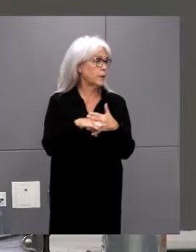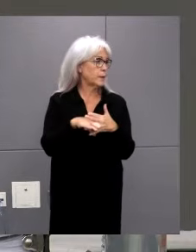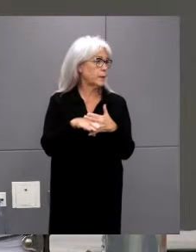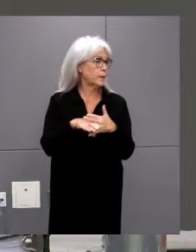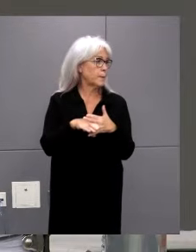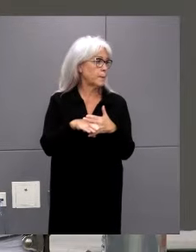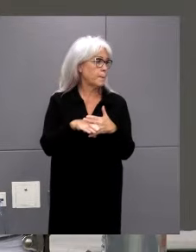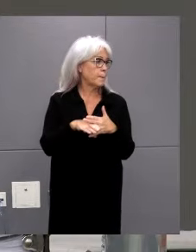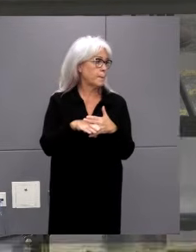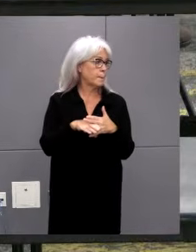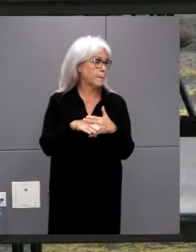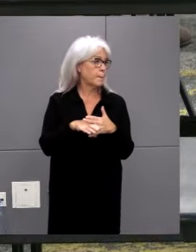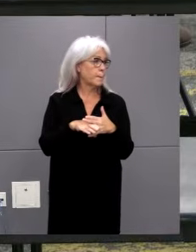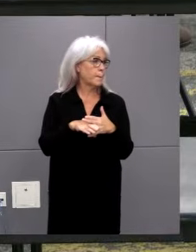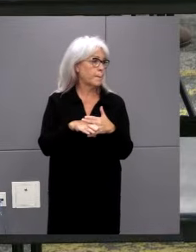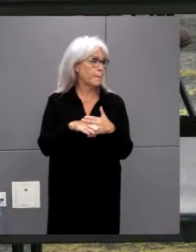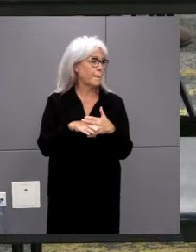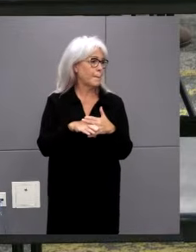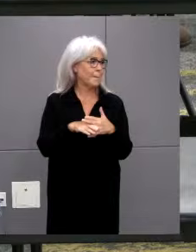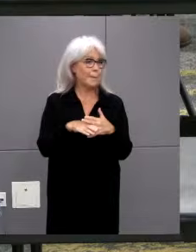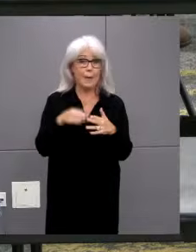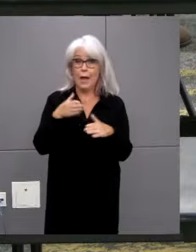We After gotta we vote. vote. After we vote.